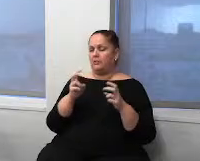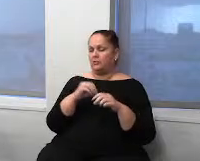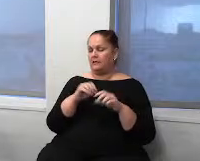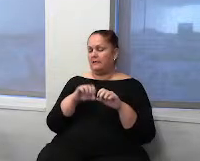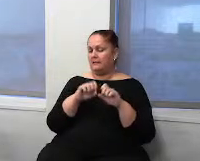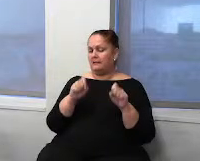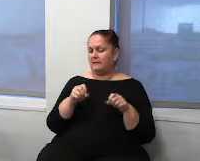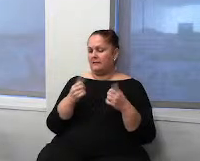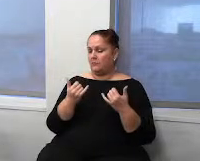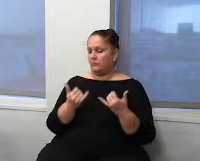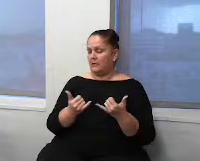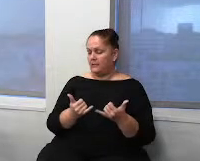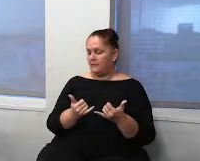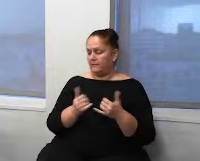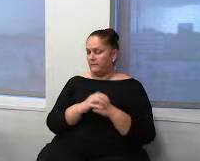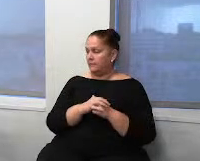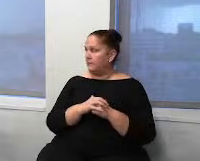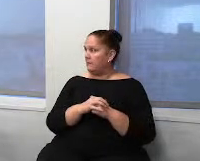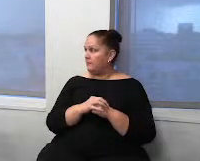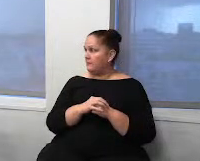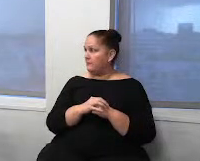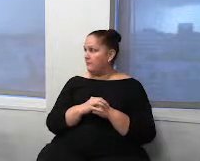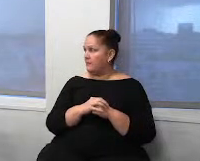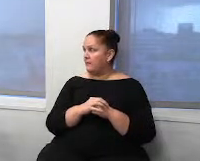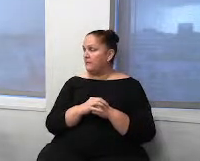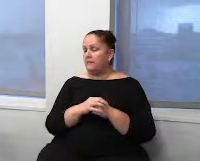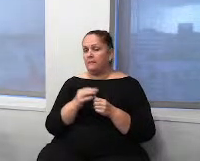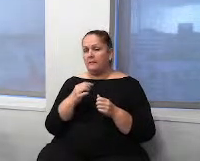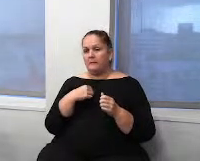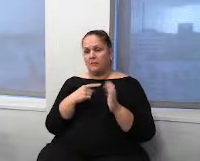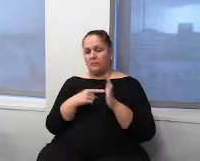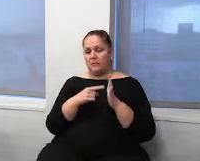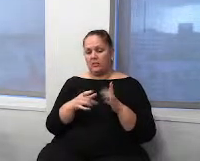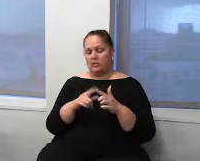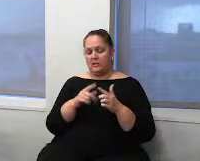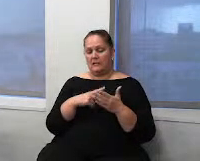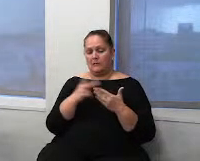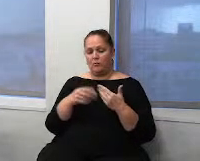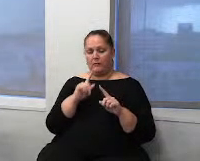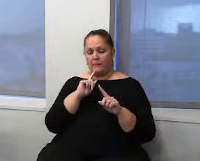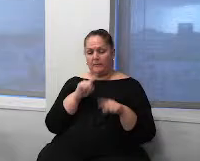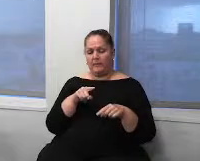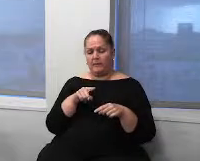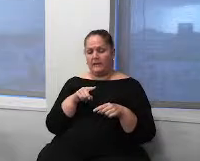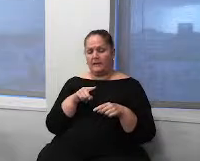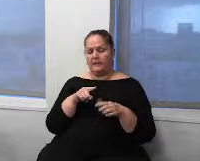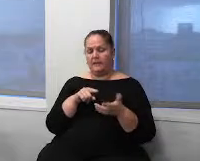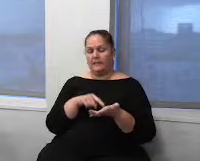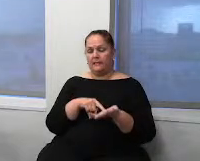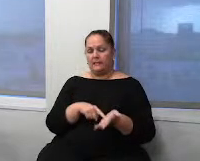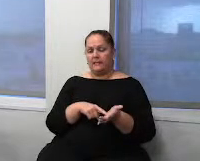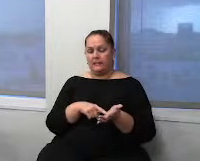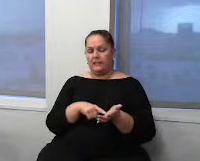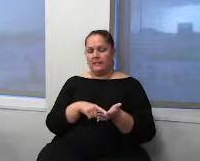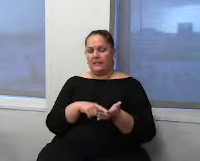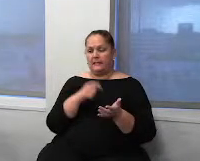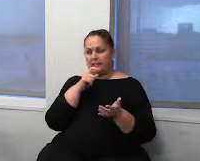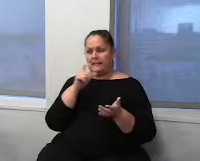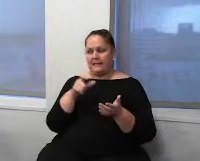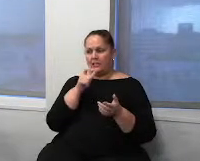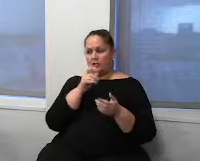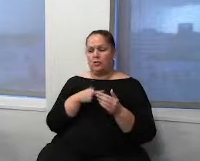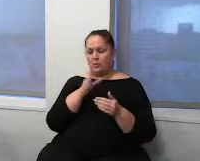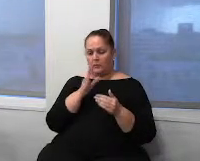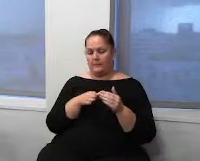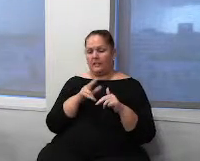our biggest issues in the system right now. Well, taking my representation that the program brief indicates that